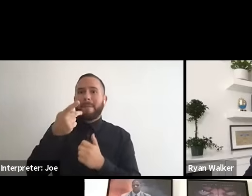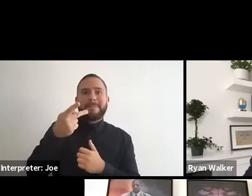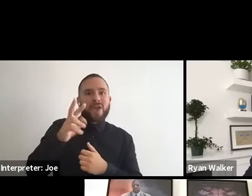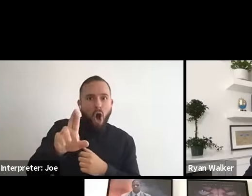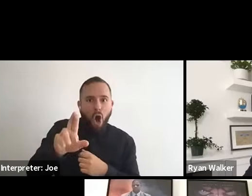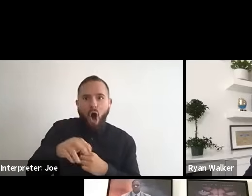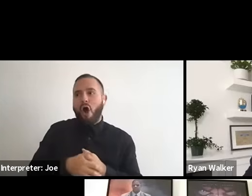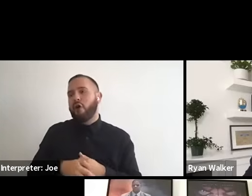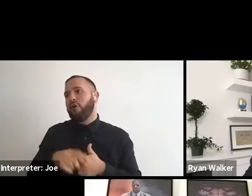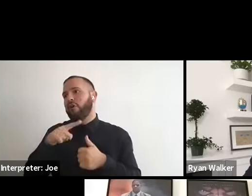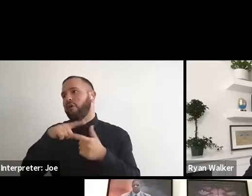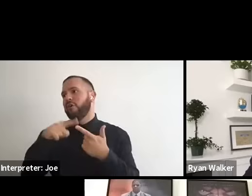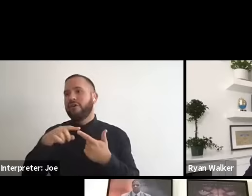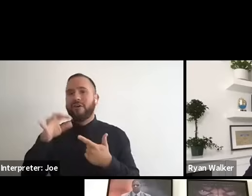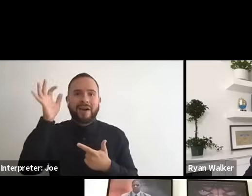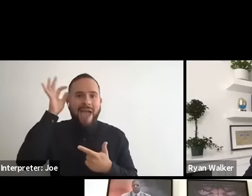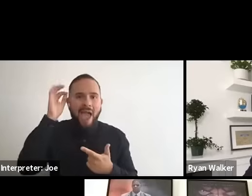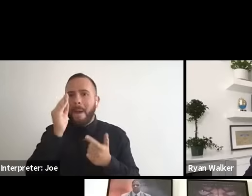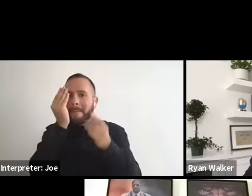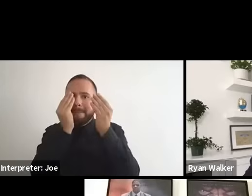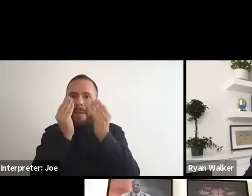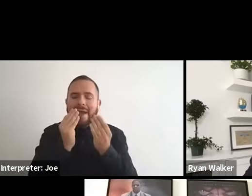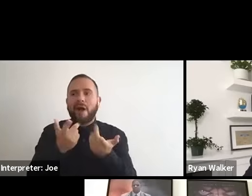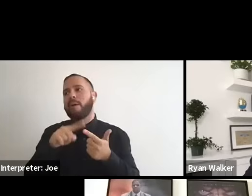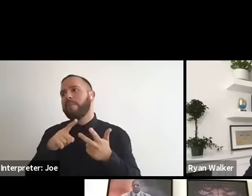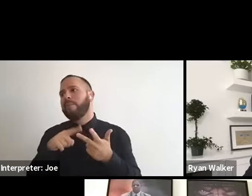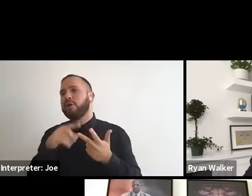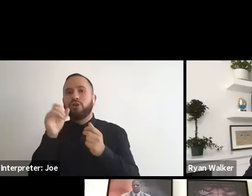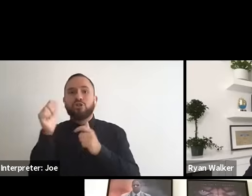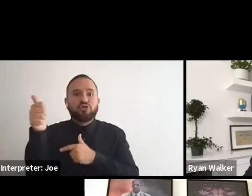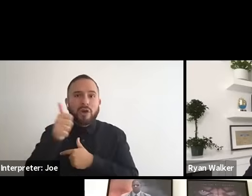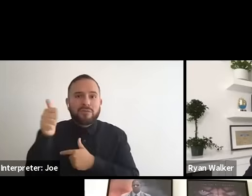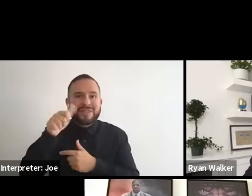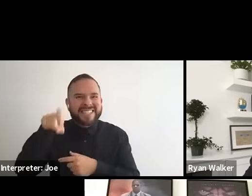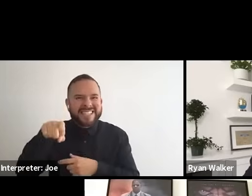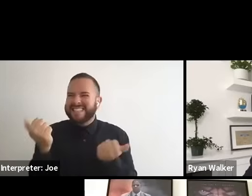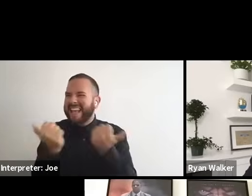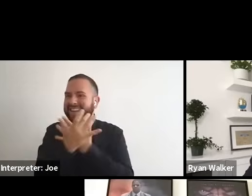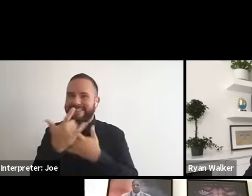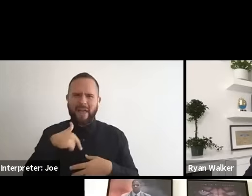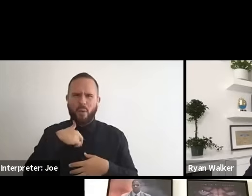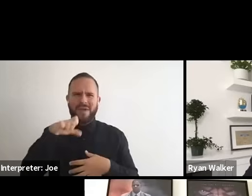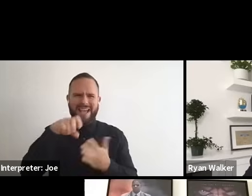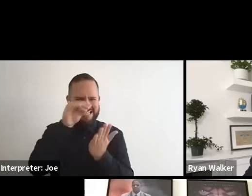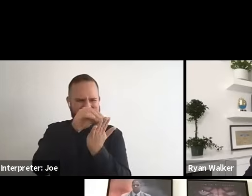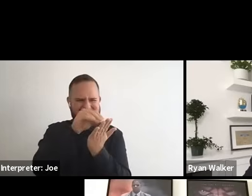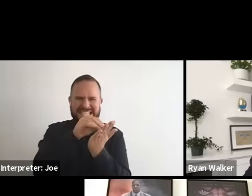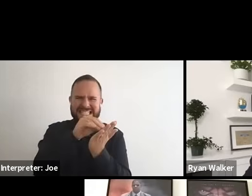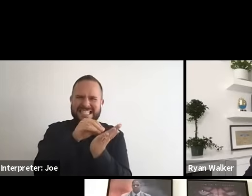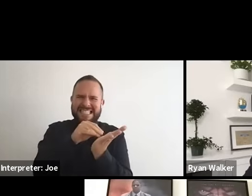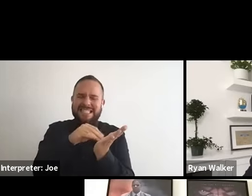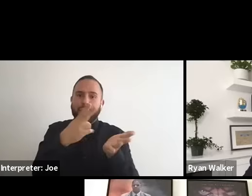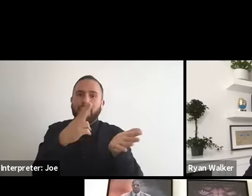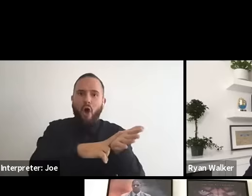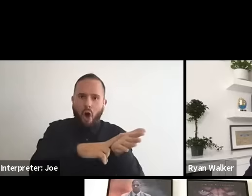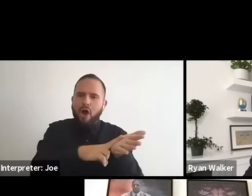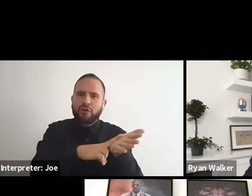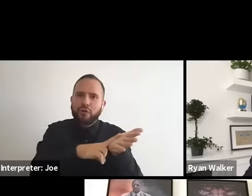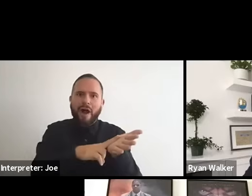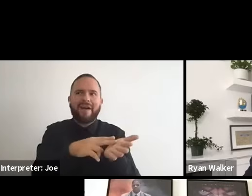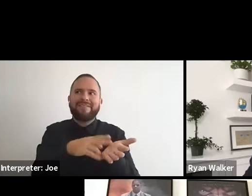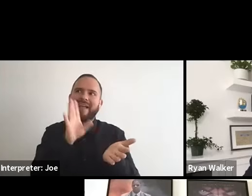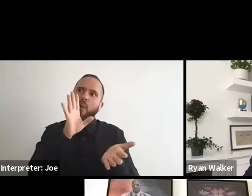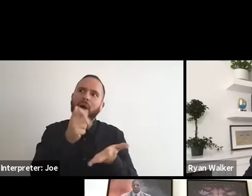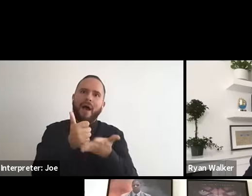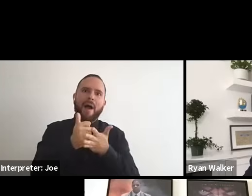and transportation needs, and anything that we can squeeze into a contract, that will kind of help make some of our begging and pleading after